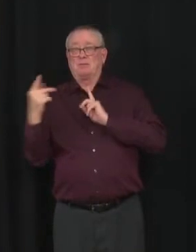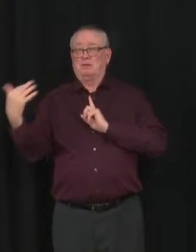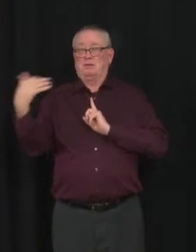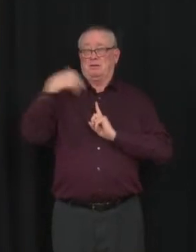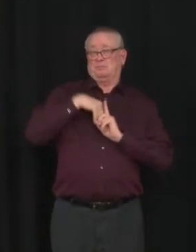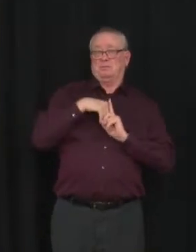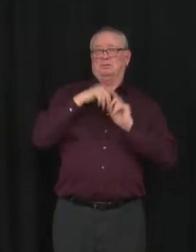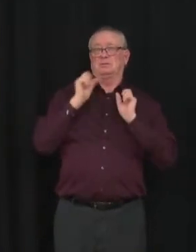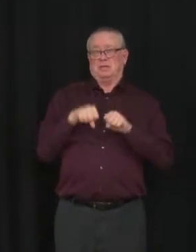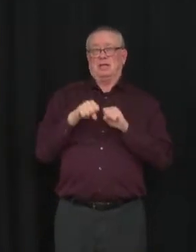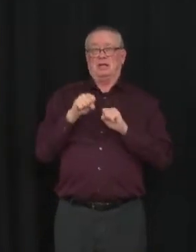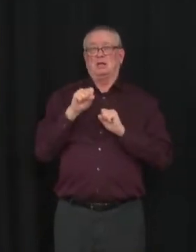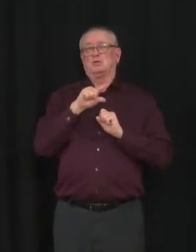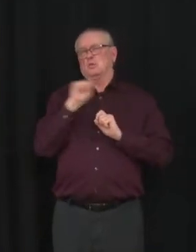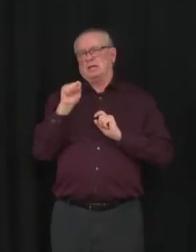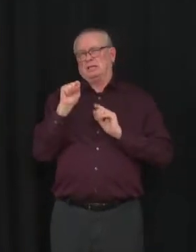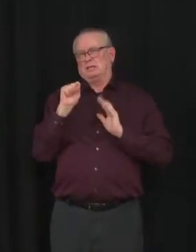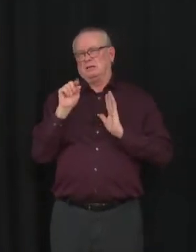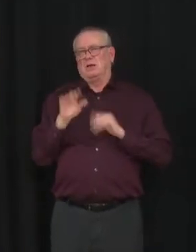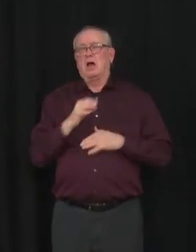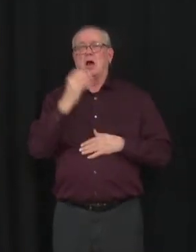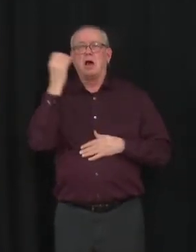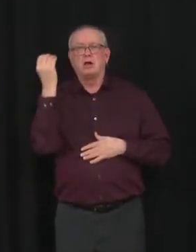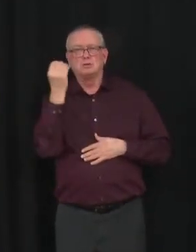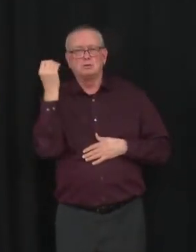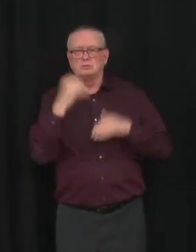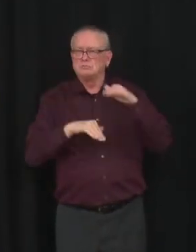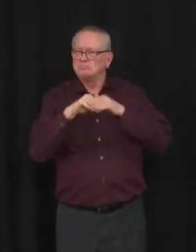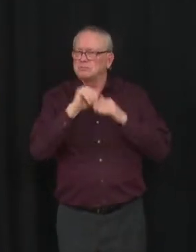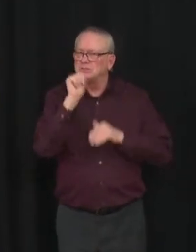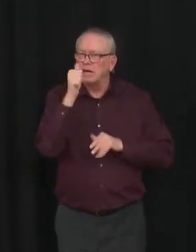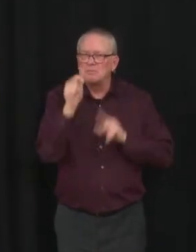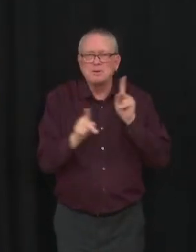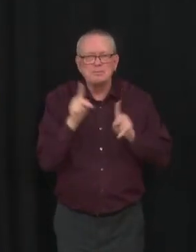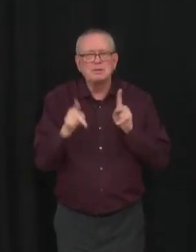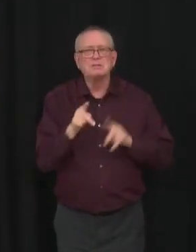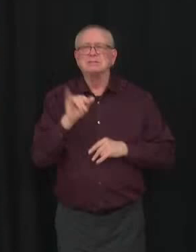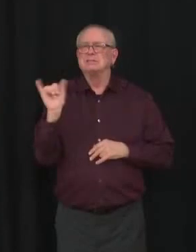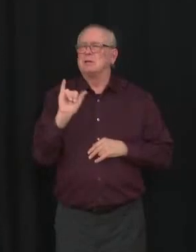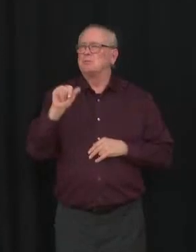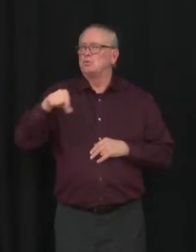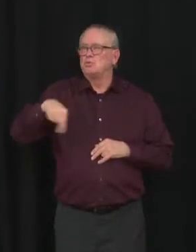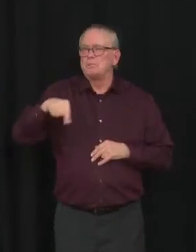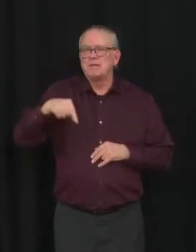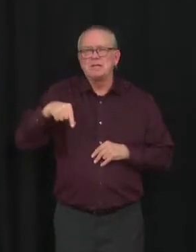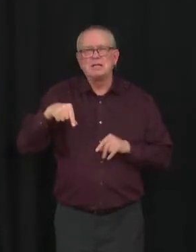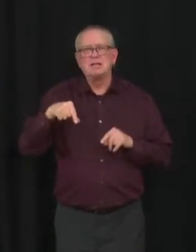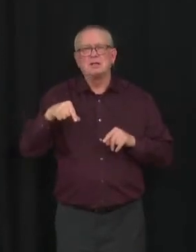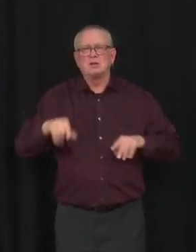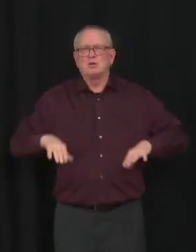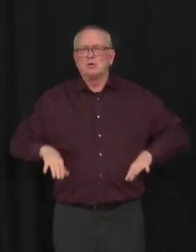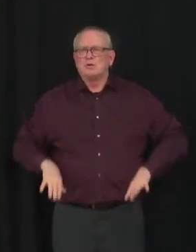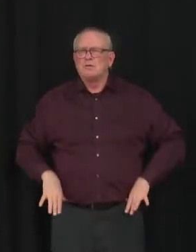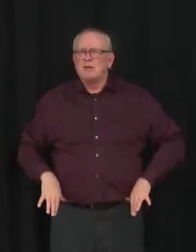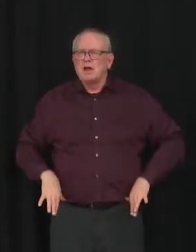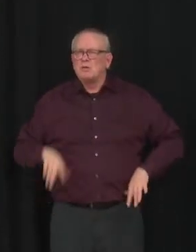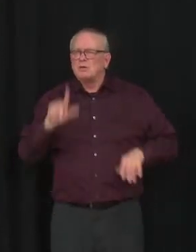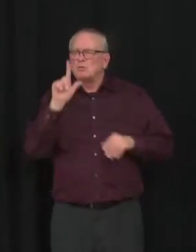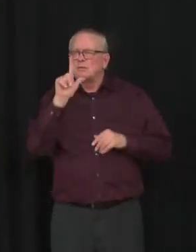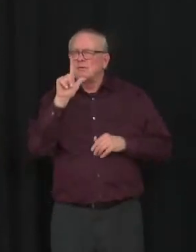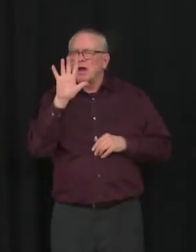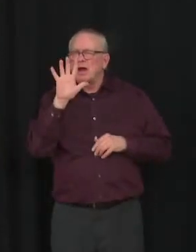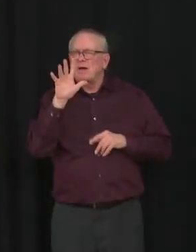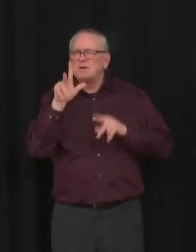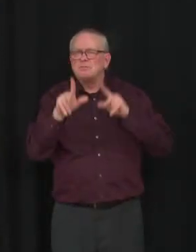people, same as in Quebec, Nova Scotia, New Brunswick, and PEI. Newfoundland, it's 25 people, so we allow for 10 adults.